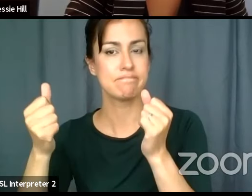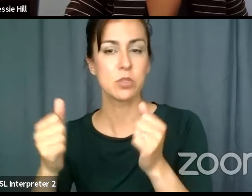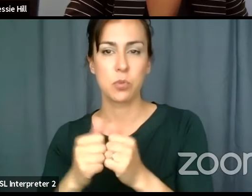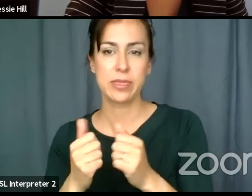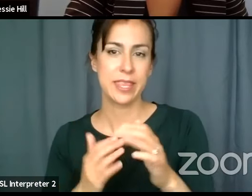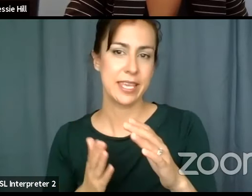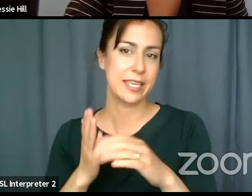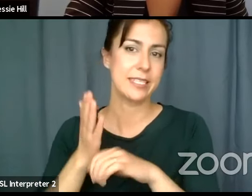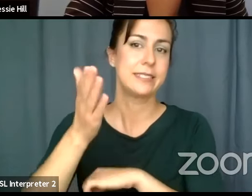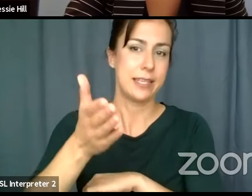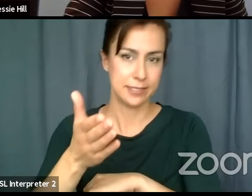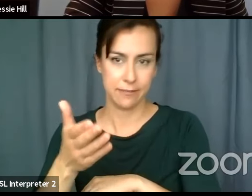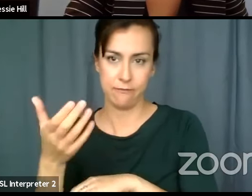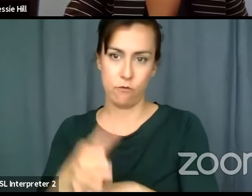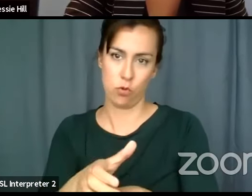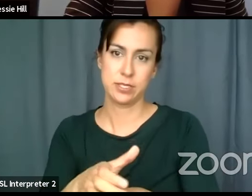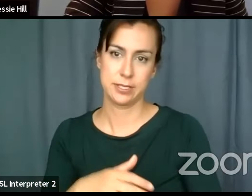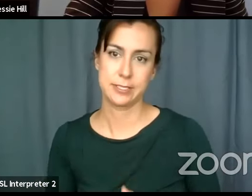force.